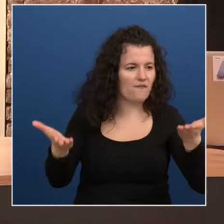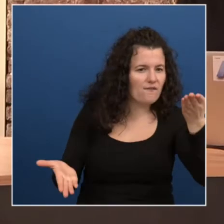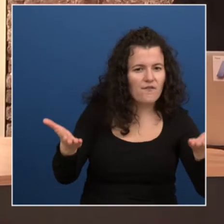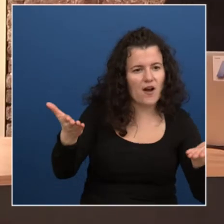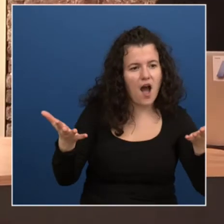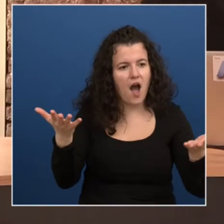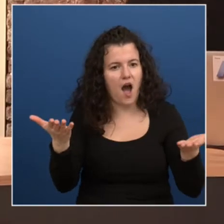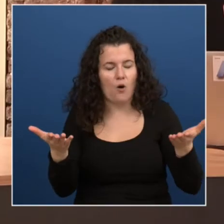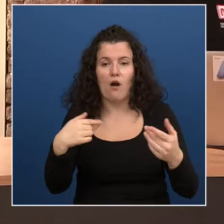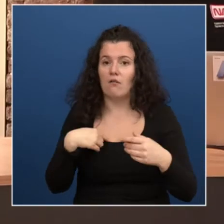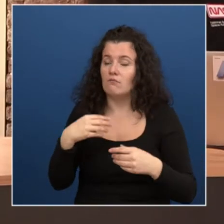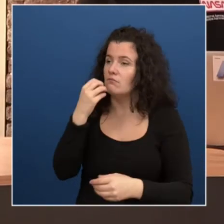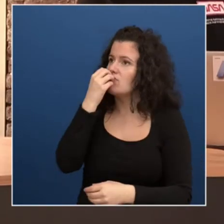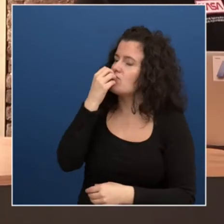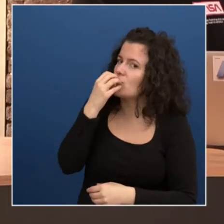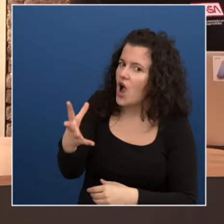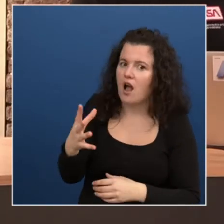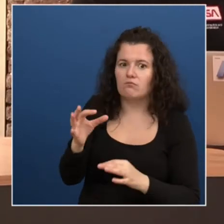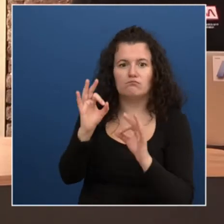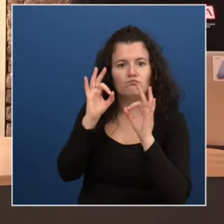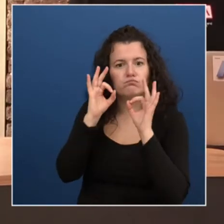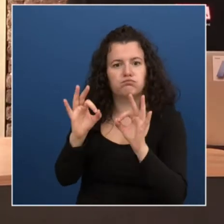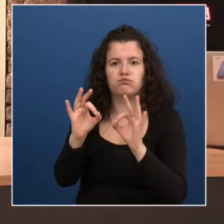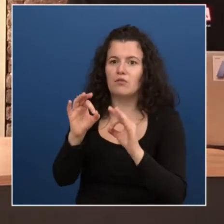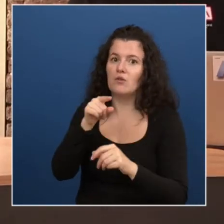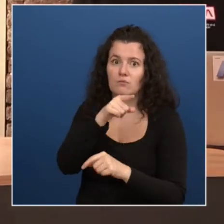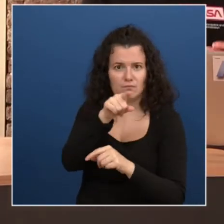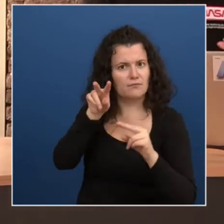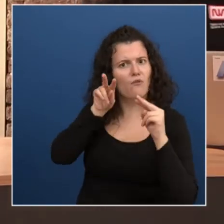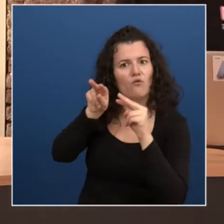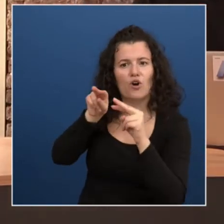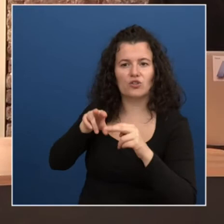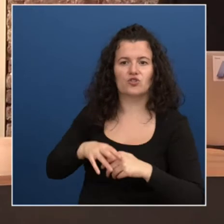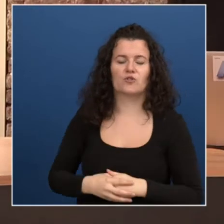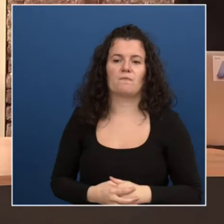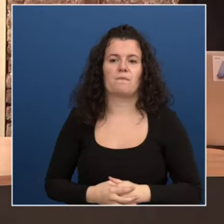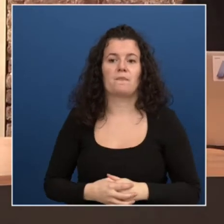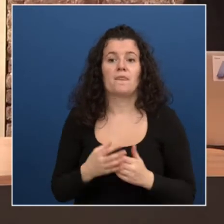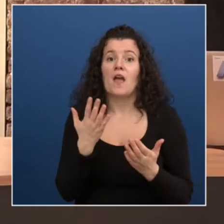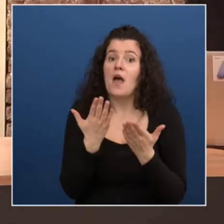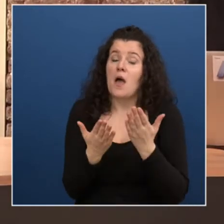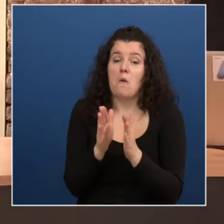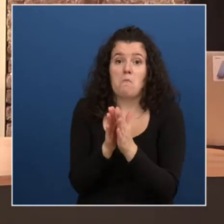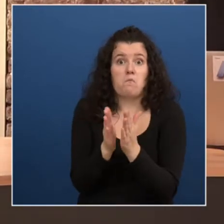And here I have some examples with boxes, labels. So maybe these are all things that don't exist,